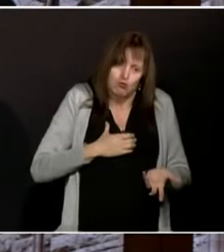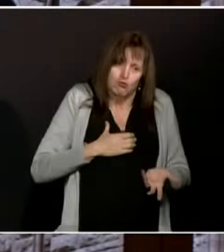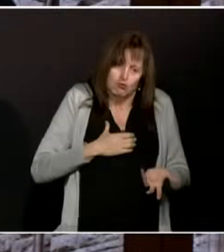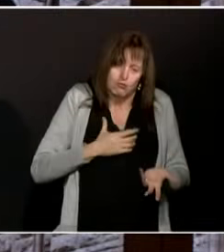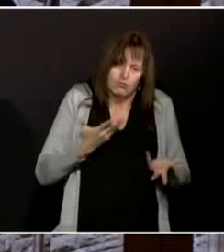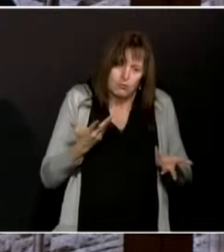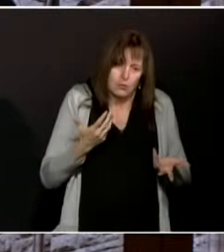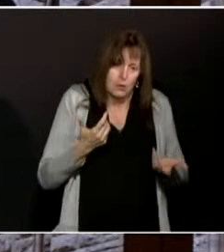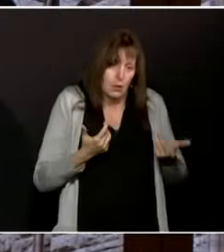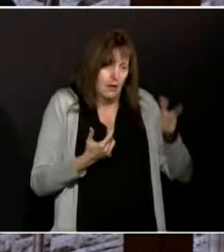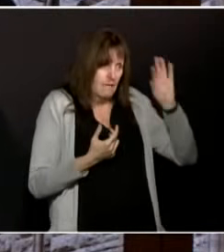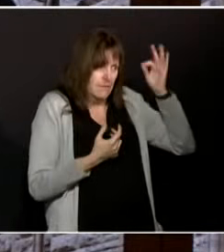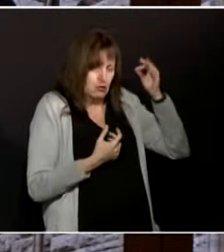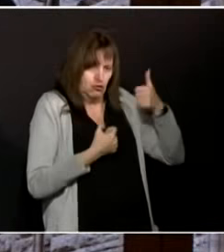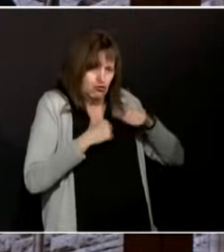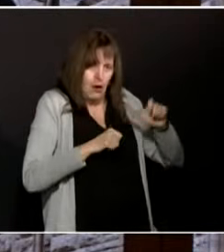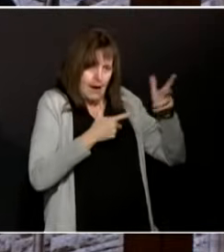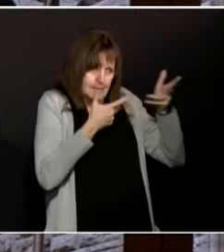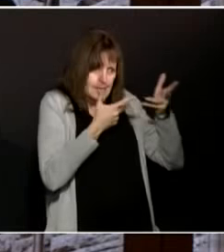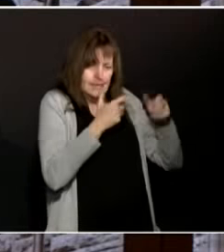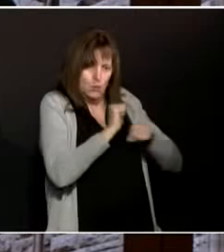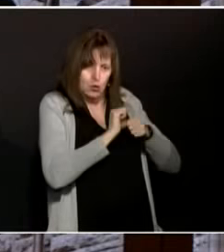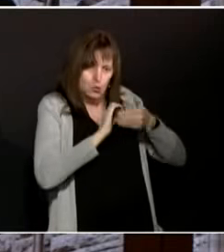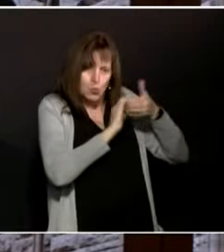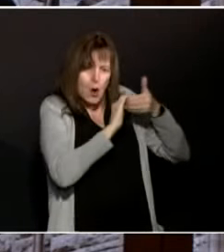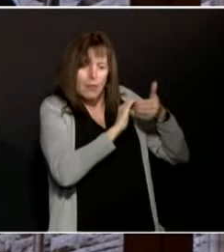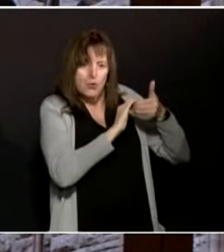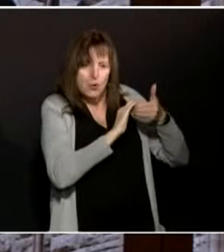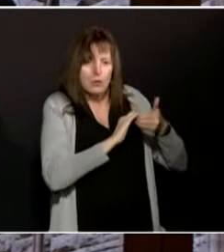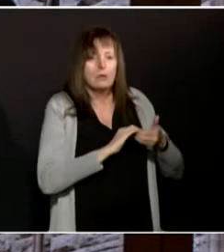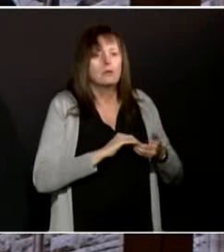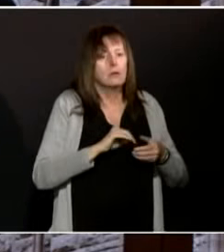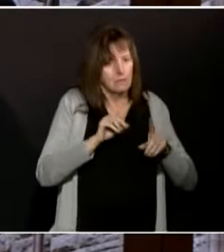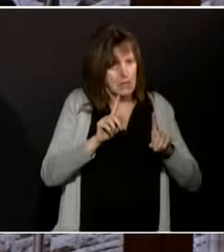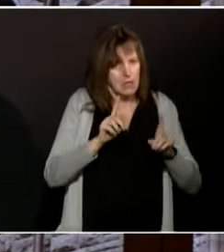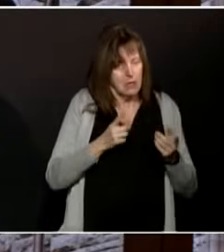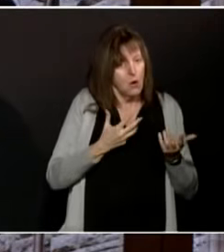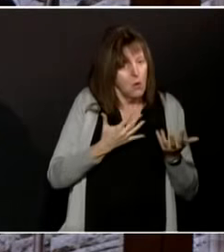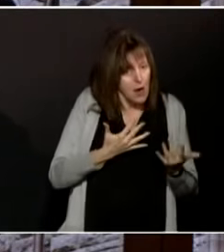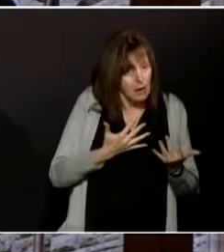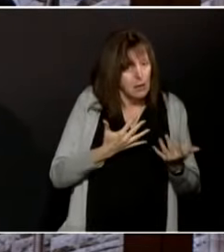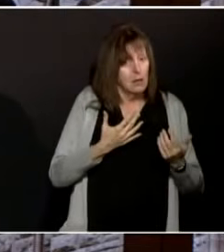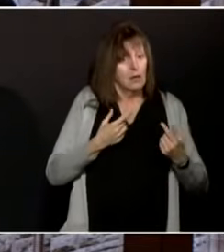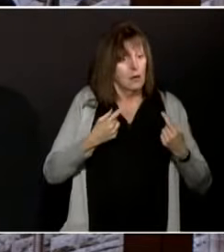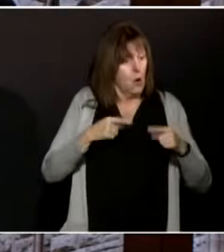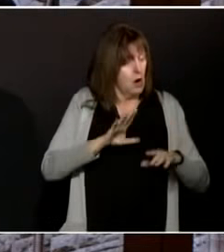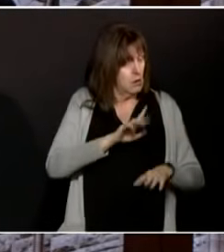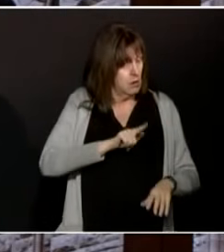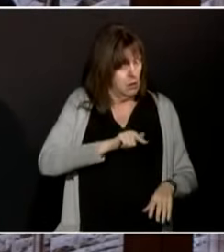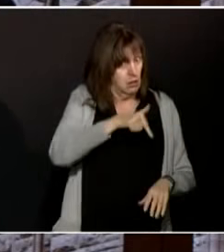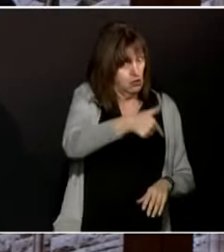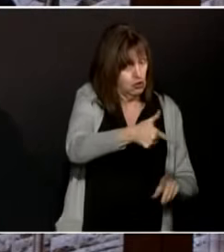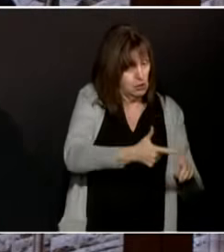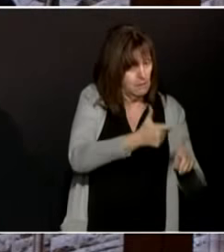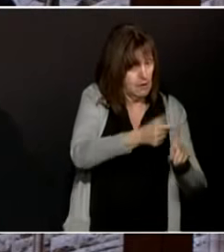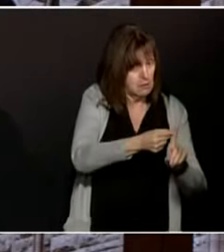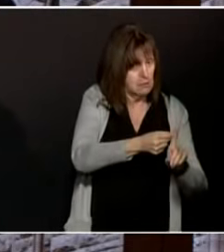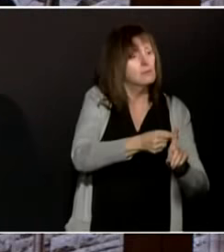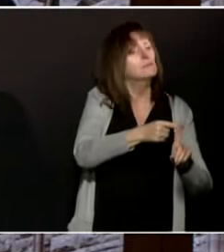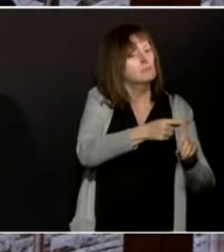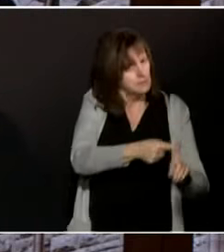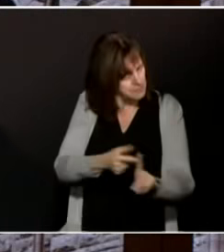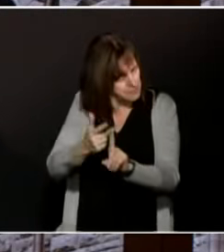you wait your turn and you get in the line to do that because we want to make sure everybody gets done in the right way. We want to do our high-risk people